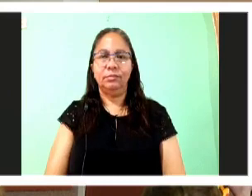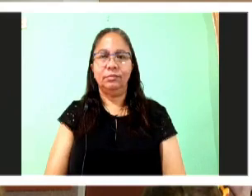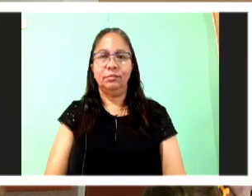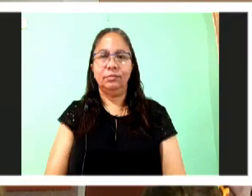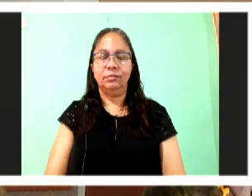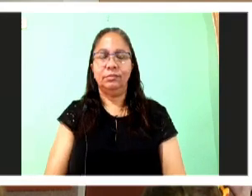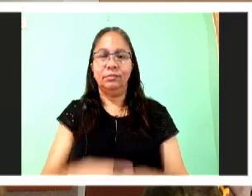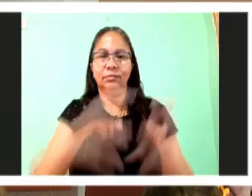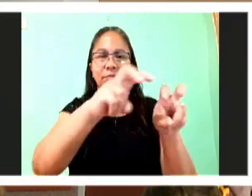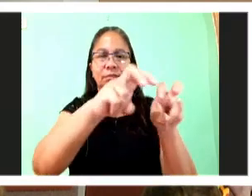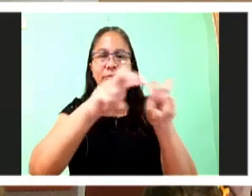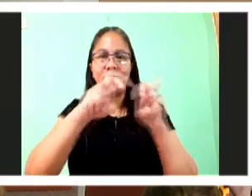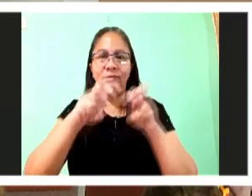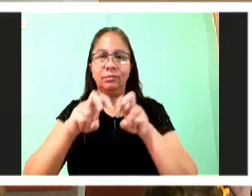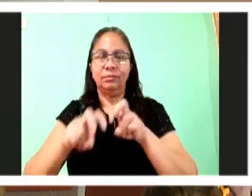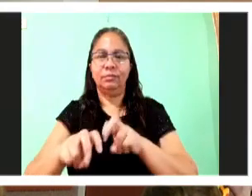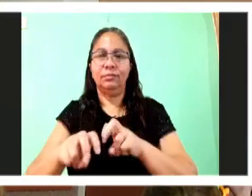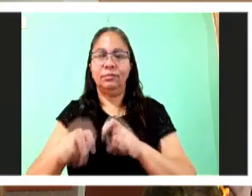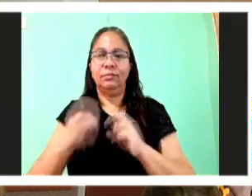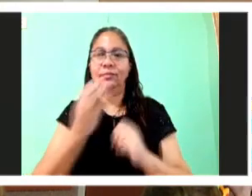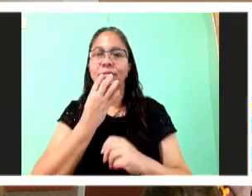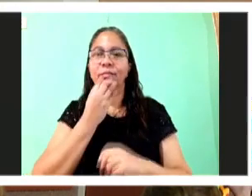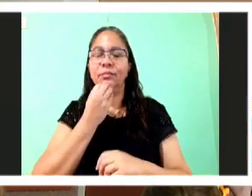reading from the letter to the Hebrews.